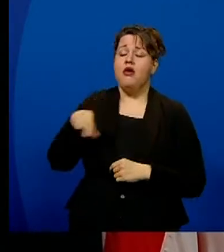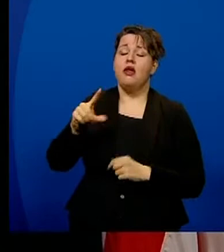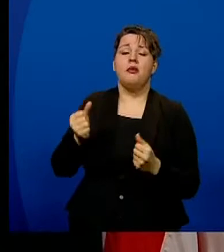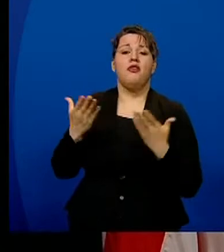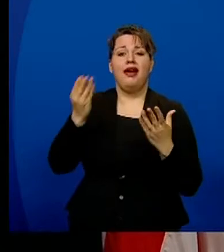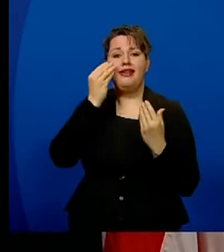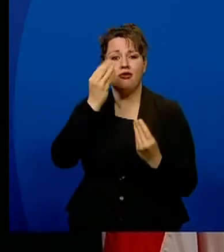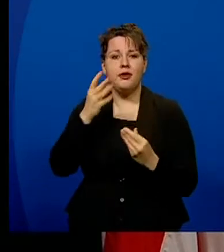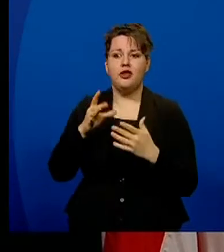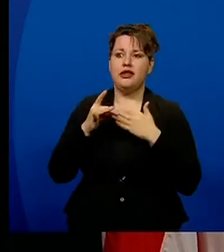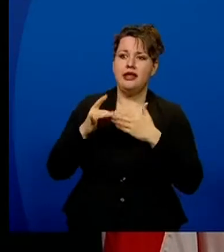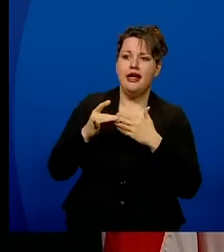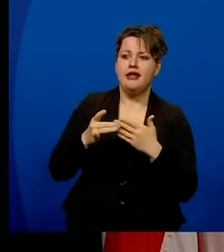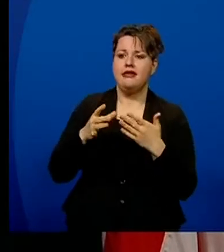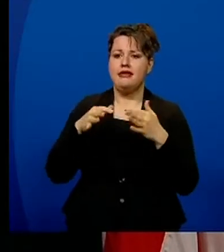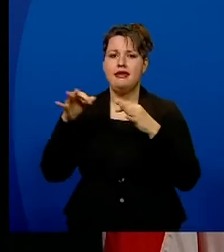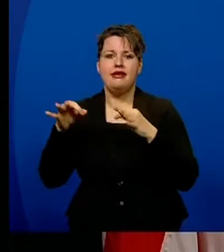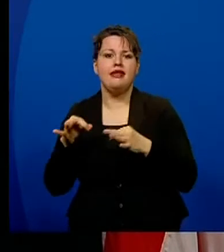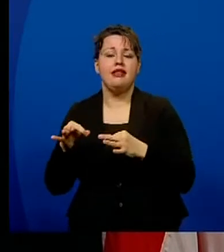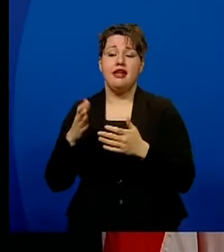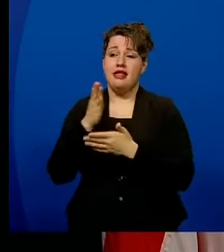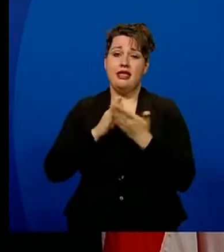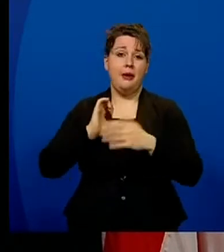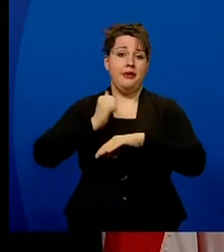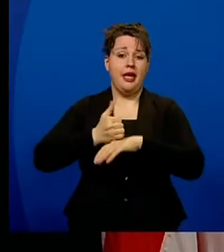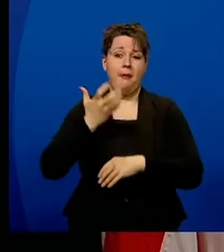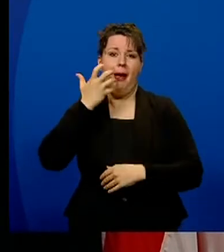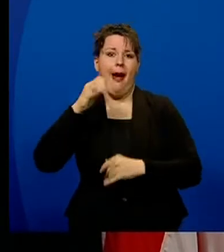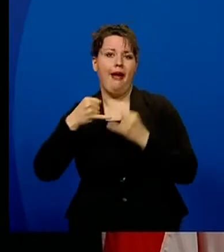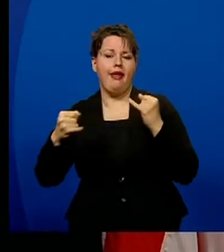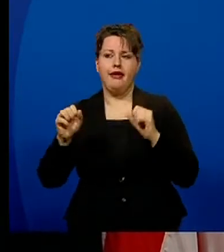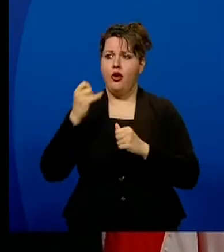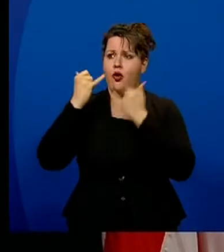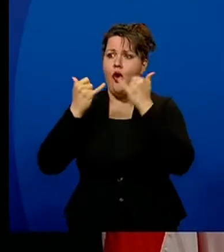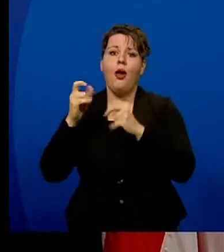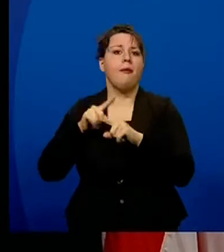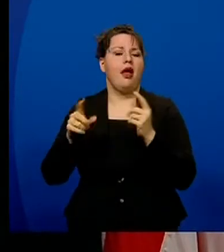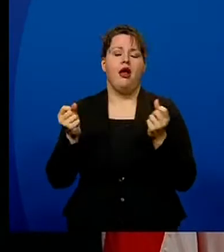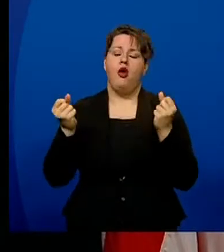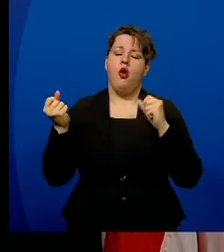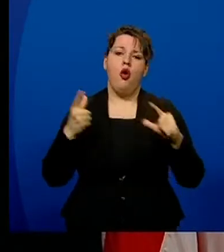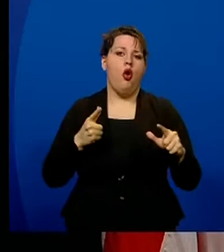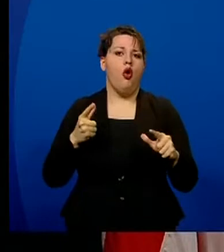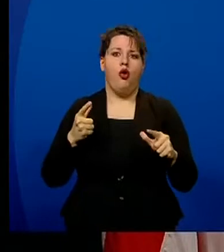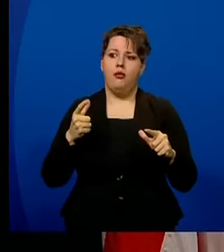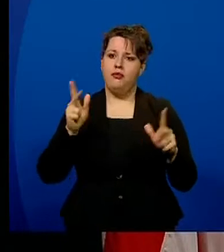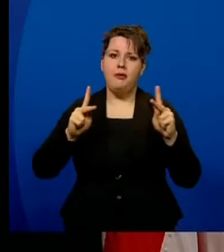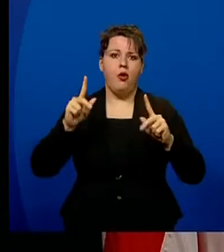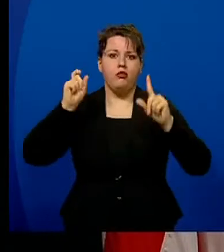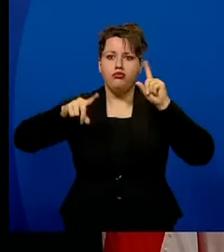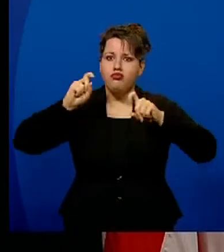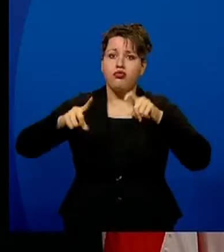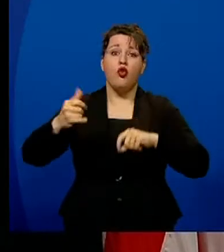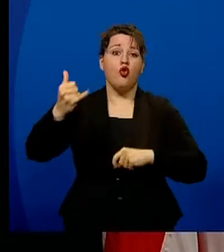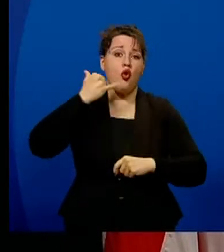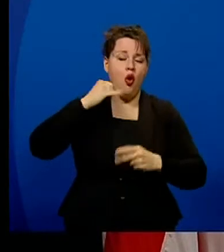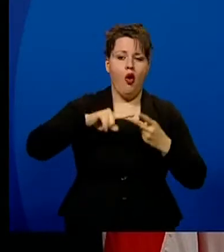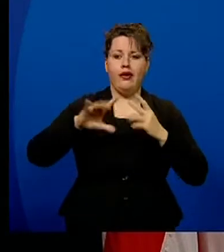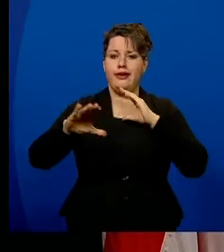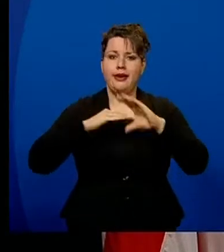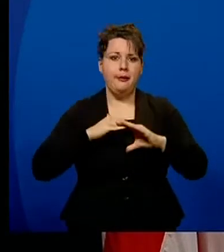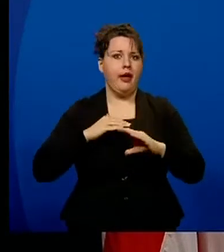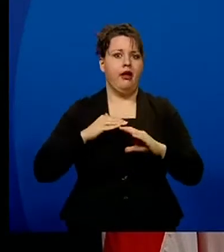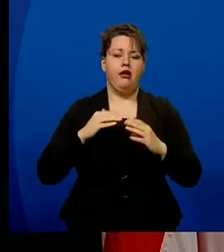and guidance. Some implemented hotlines, but all answered thousands of questions through telephone and